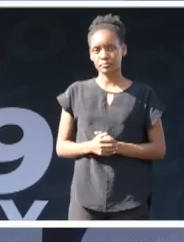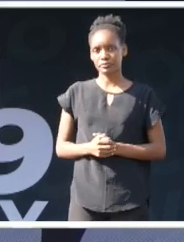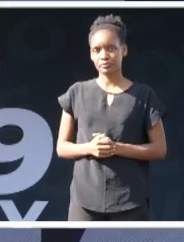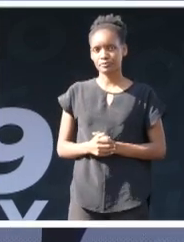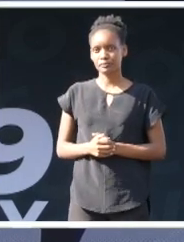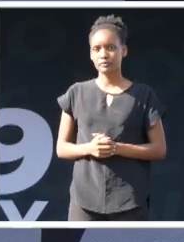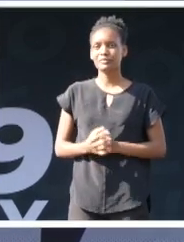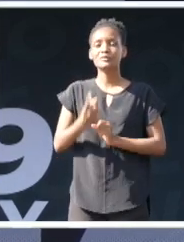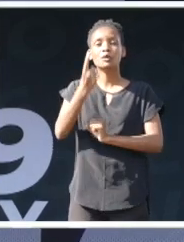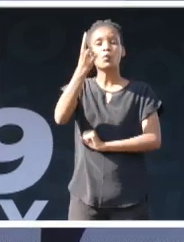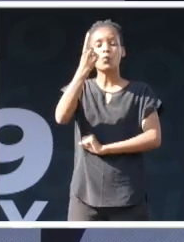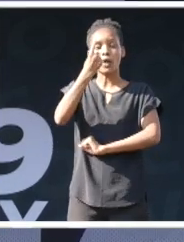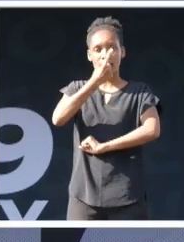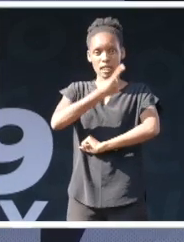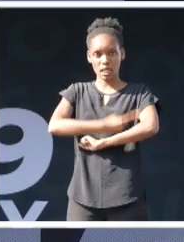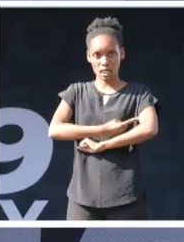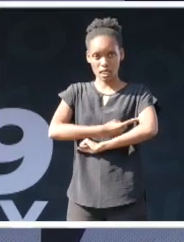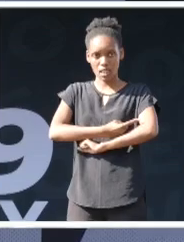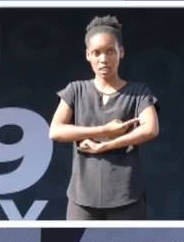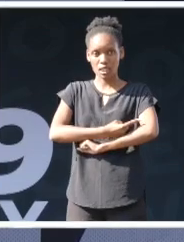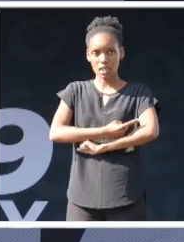One day,